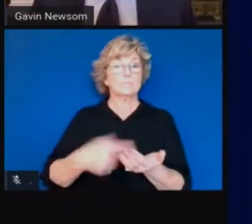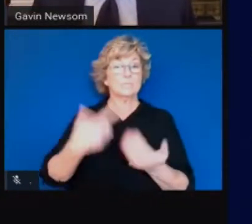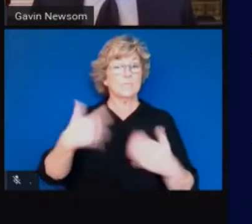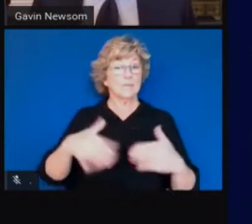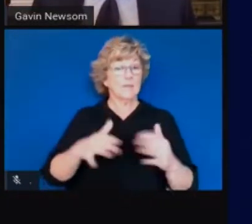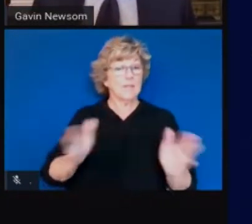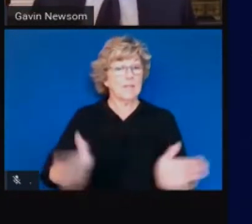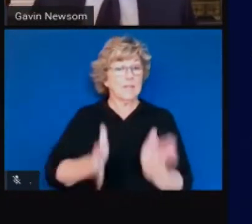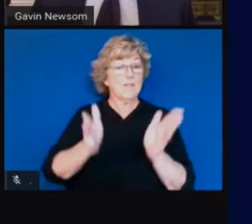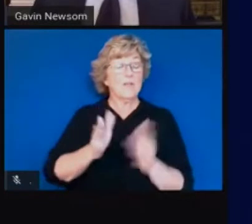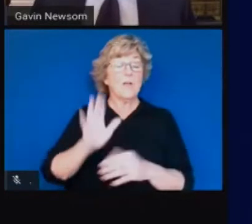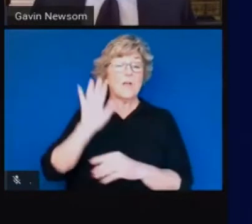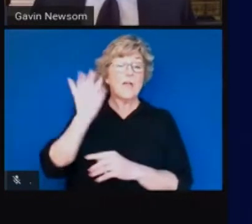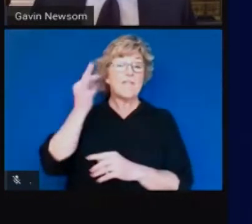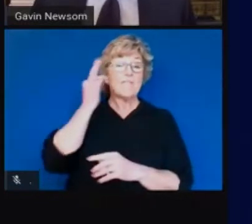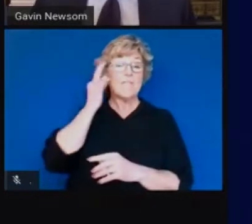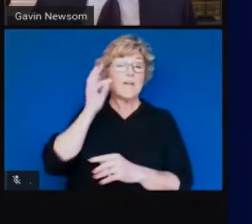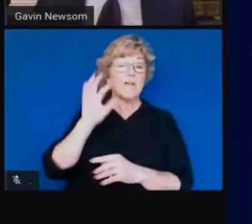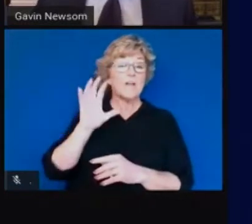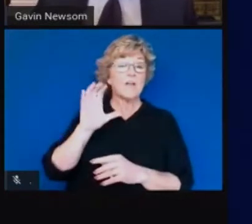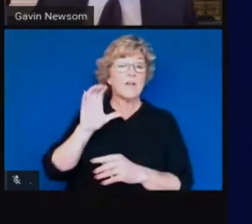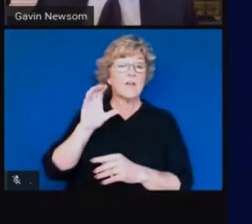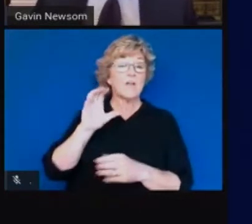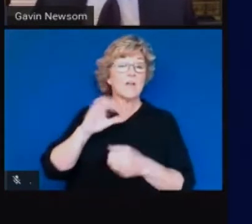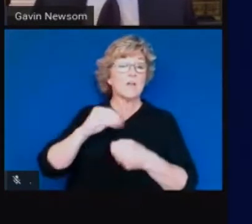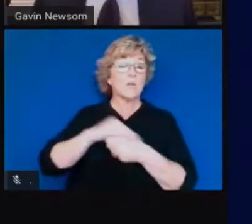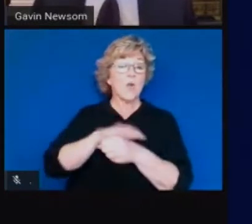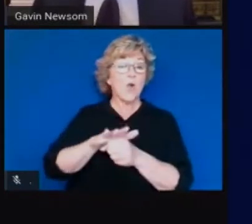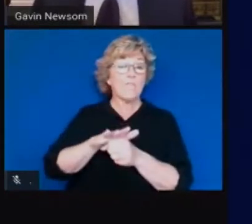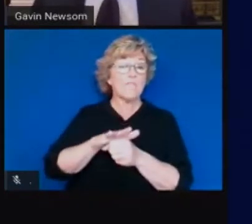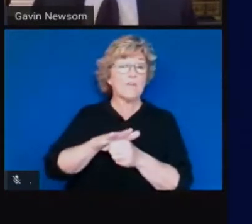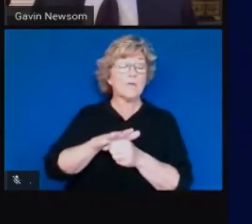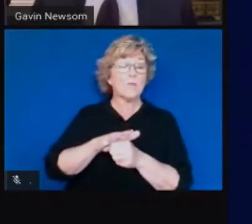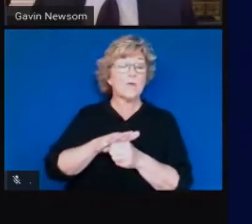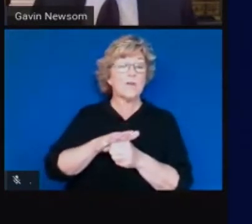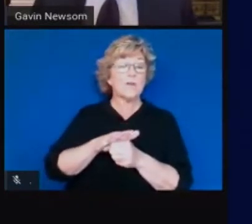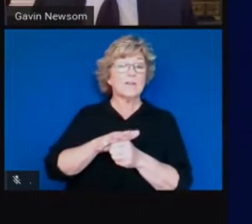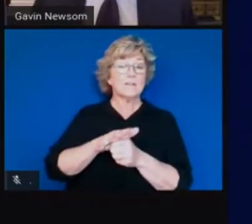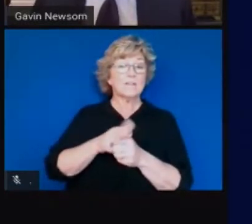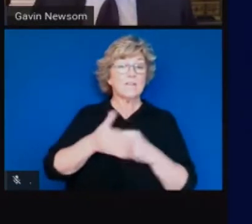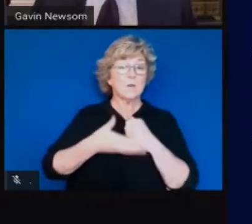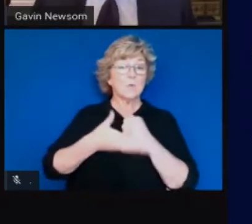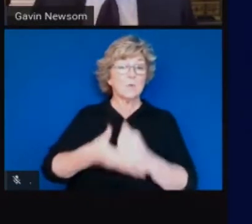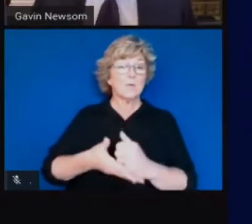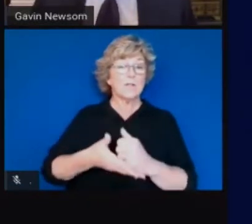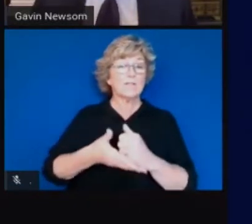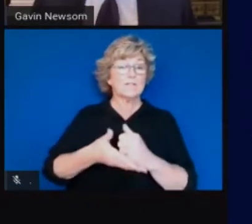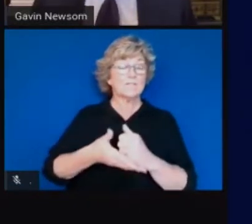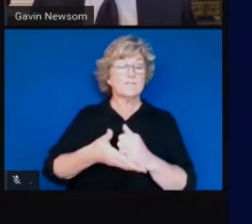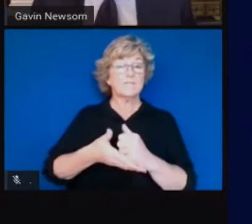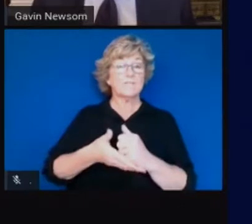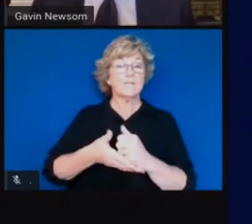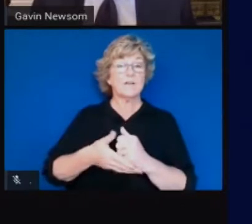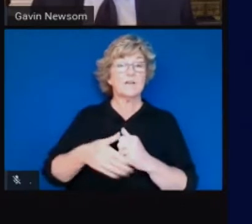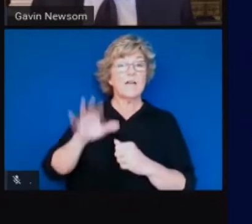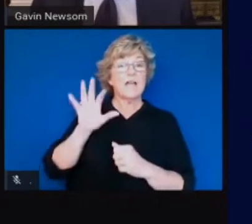news. The federal COVID relief bill now heading to the president, $900